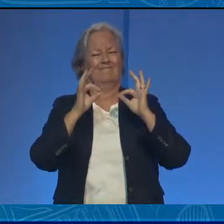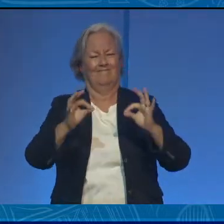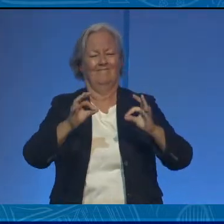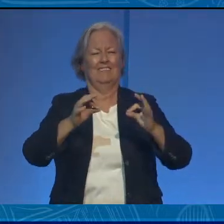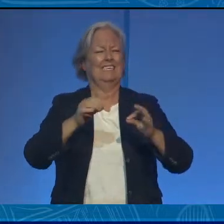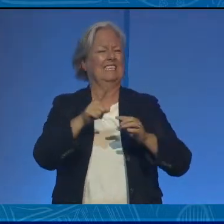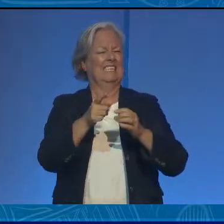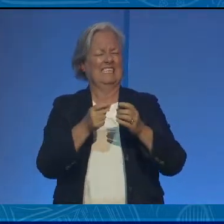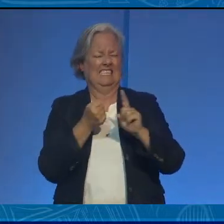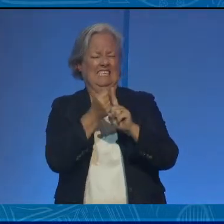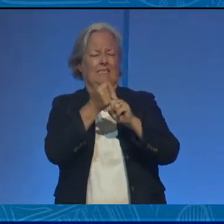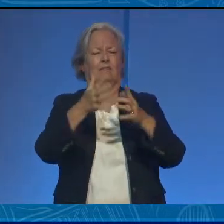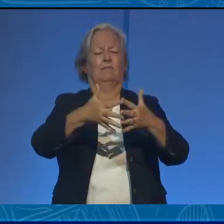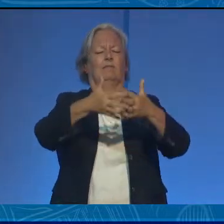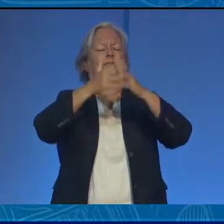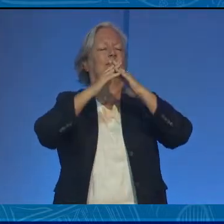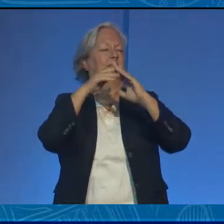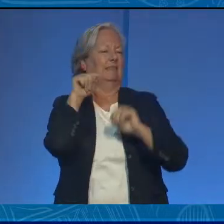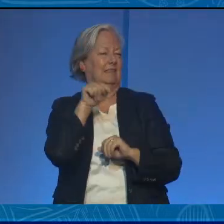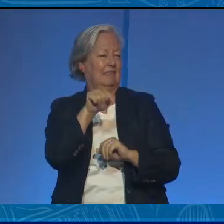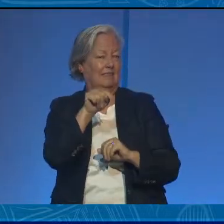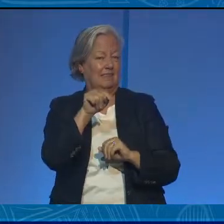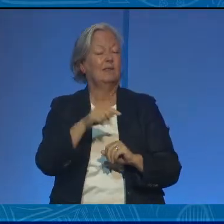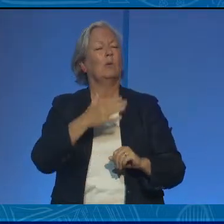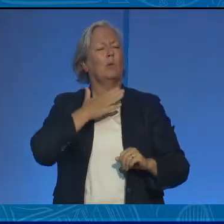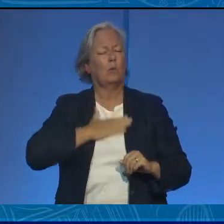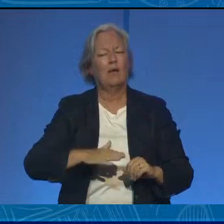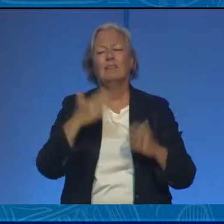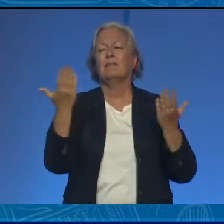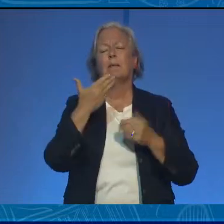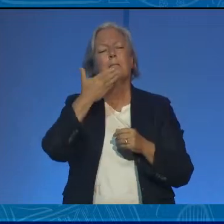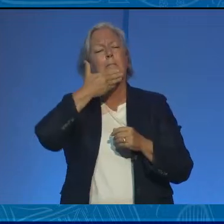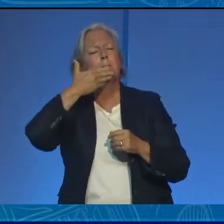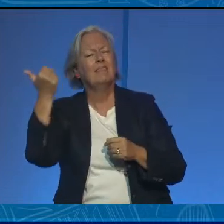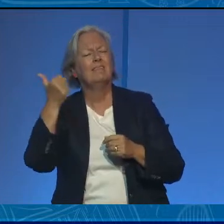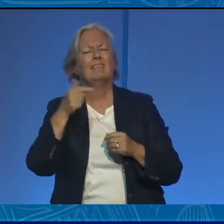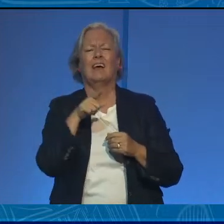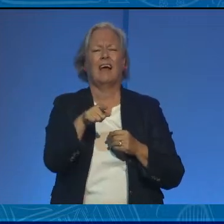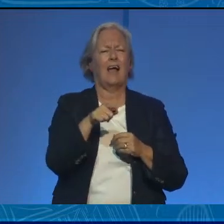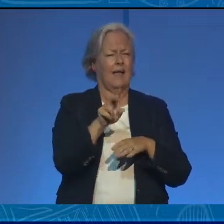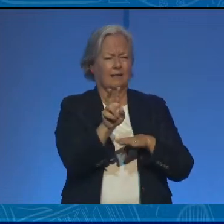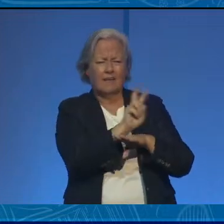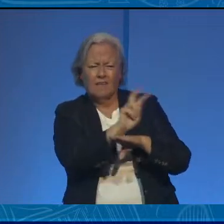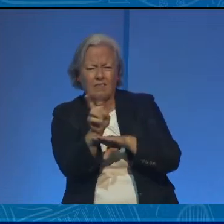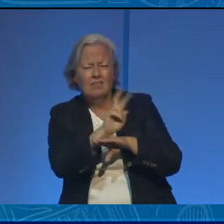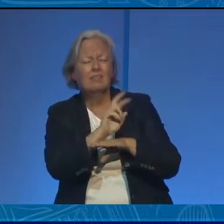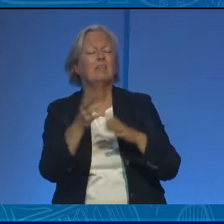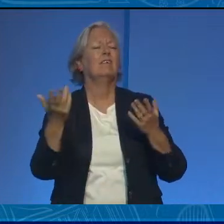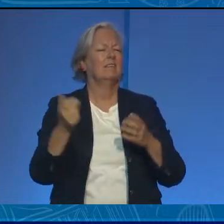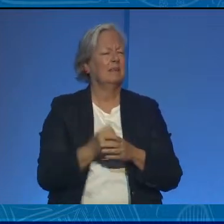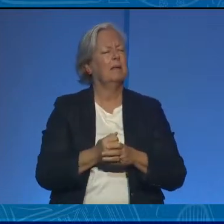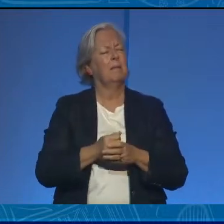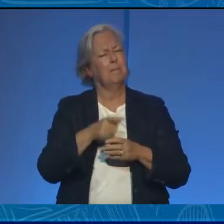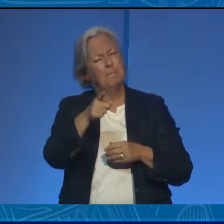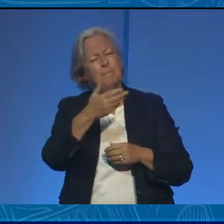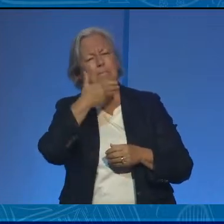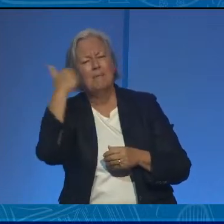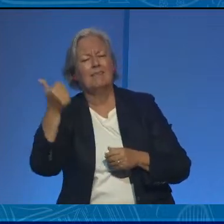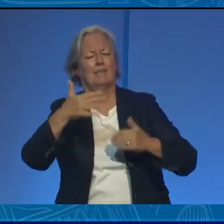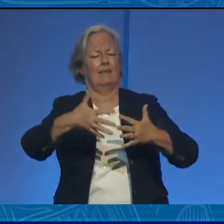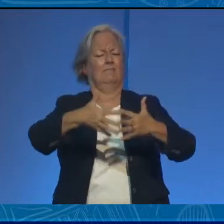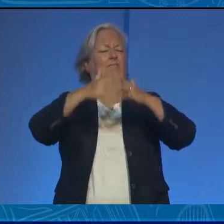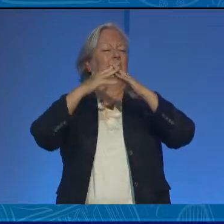Sendai framework calls for better governance, investments in resilience, and a focus on disaster prevention.